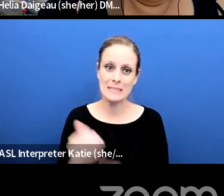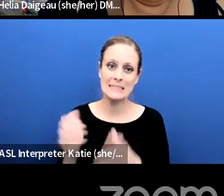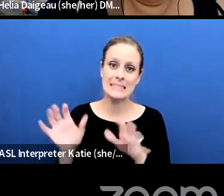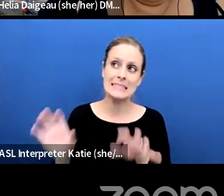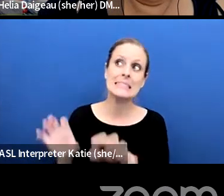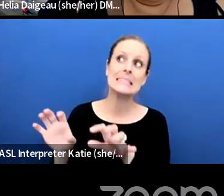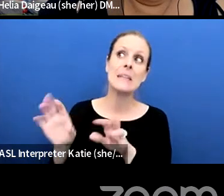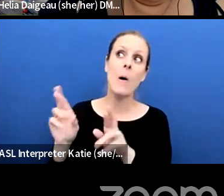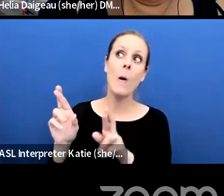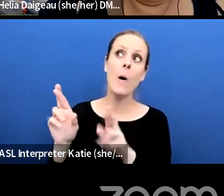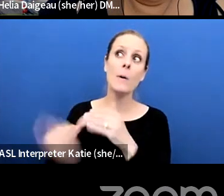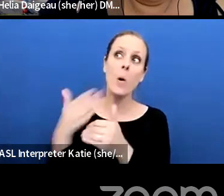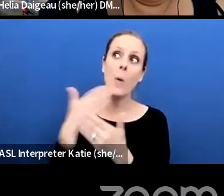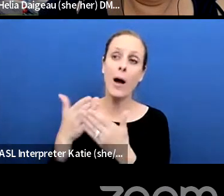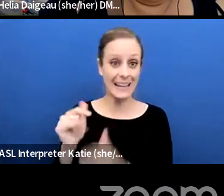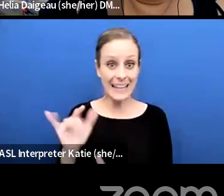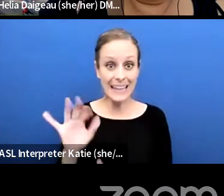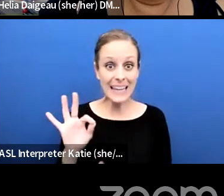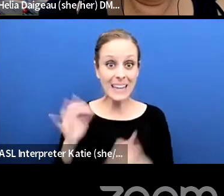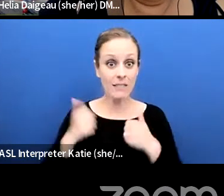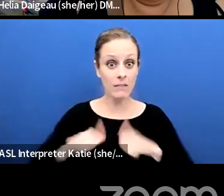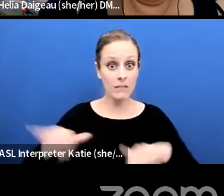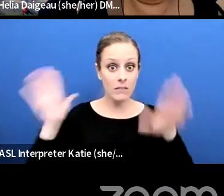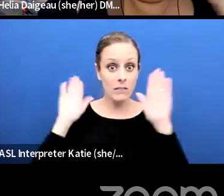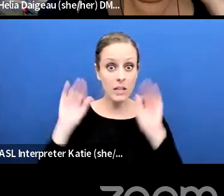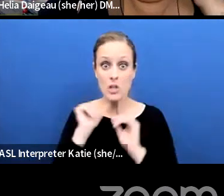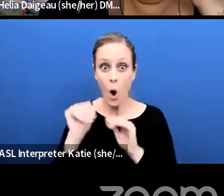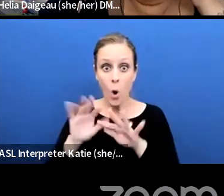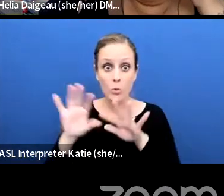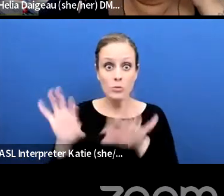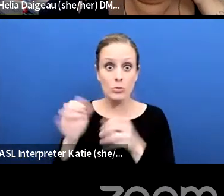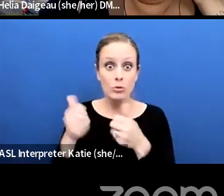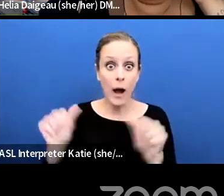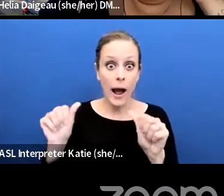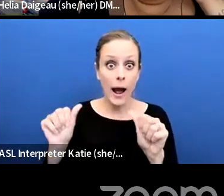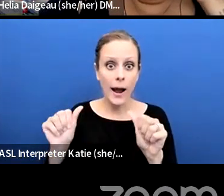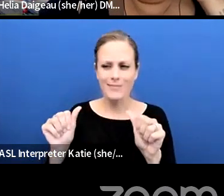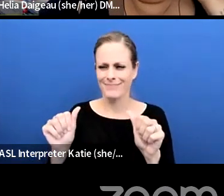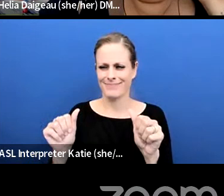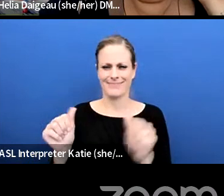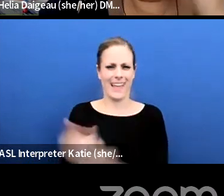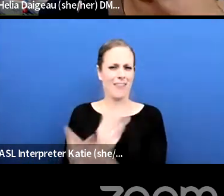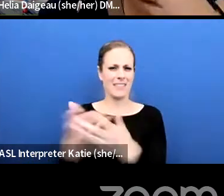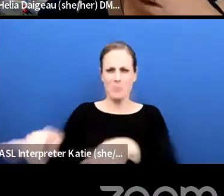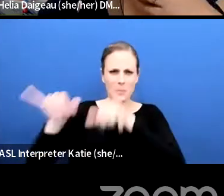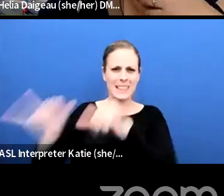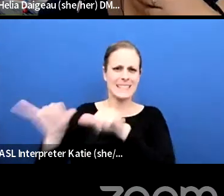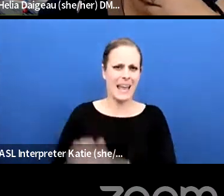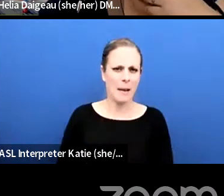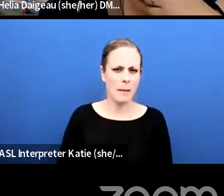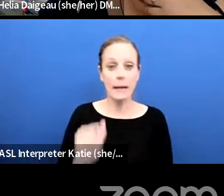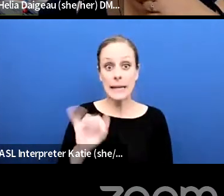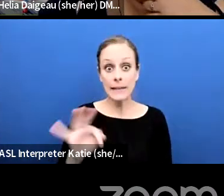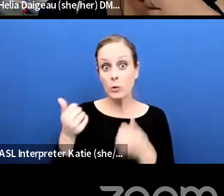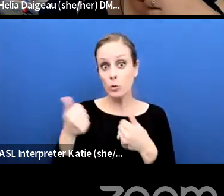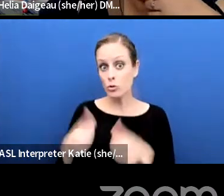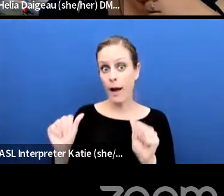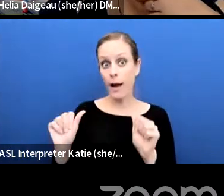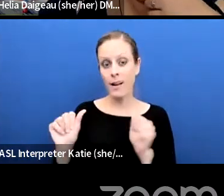well. If you don't try, nothing's going to change. But if you do try and fail, at least you did try.